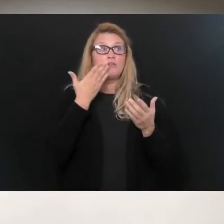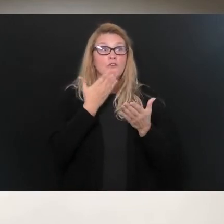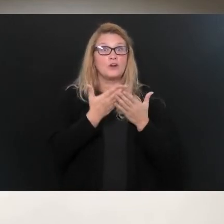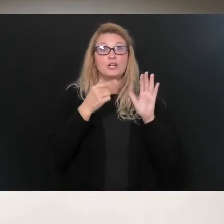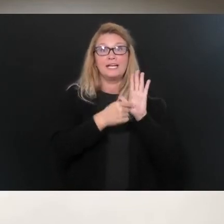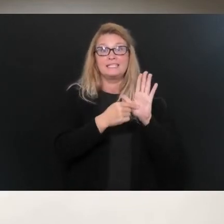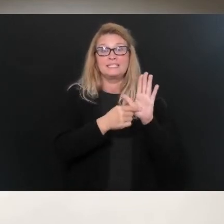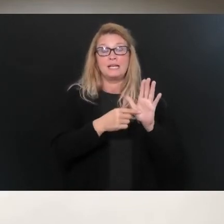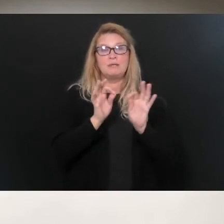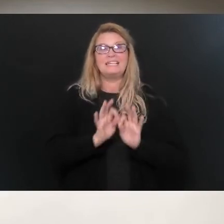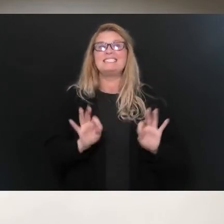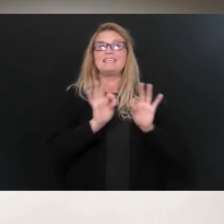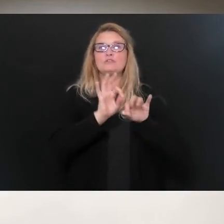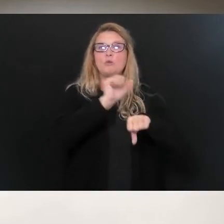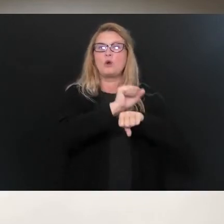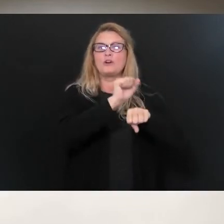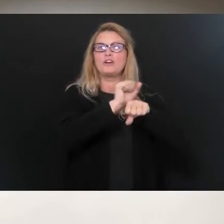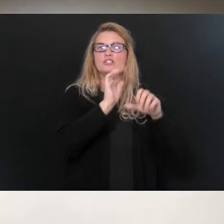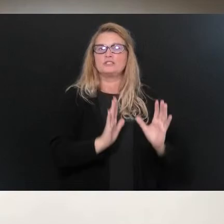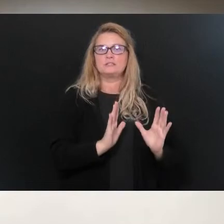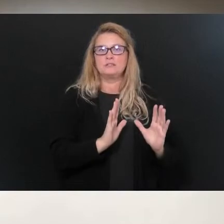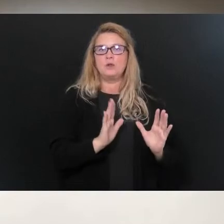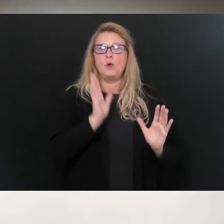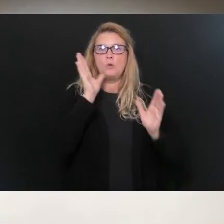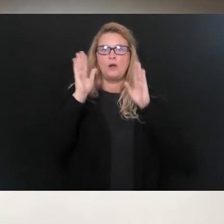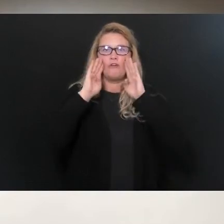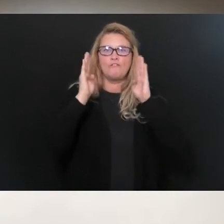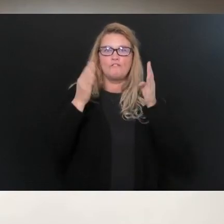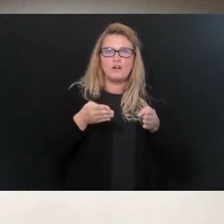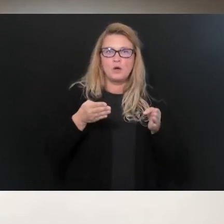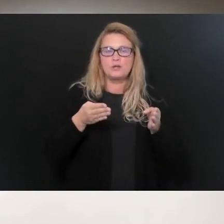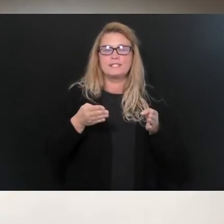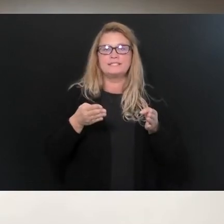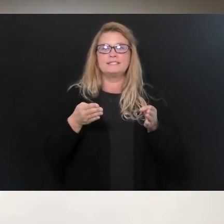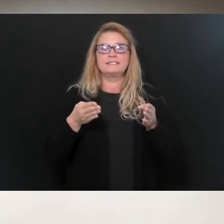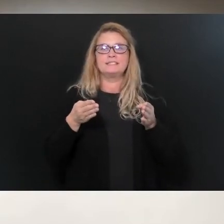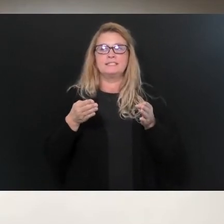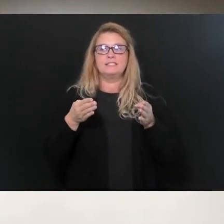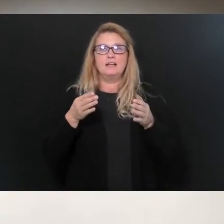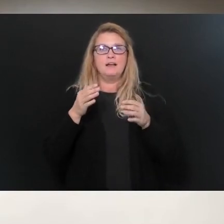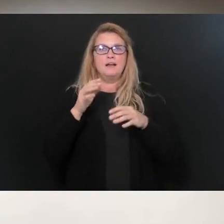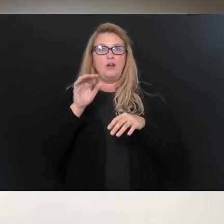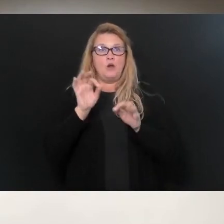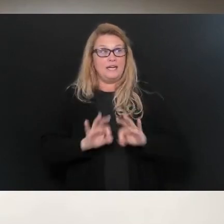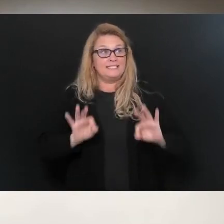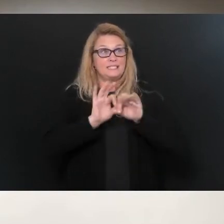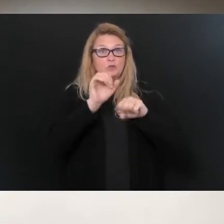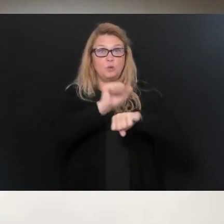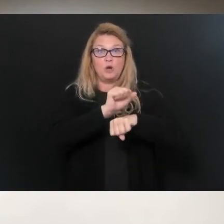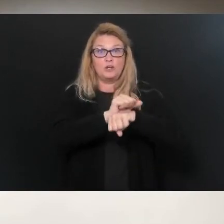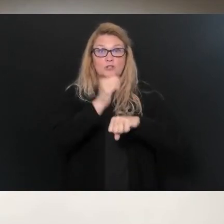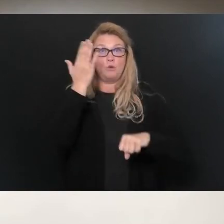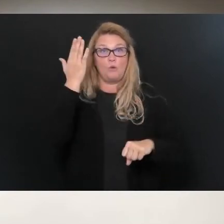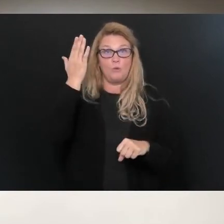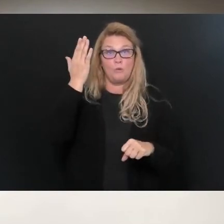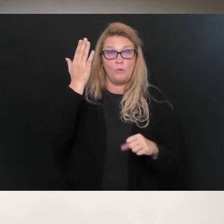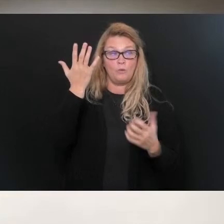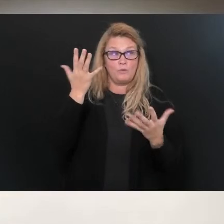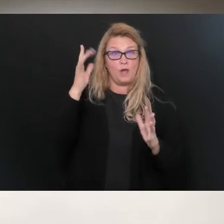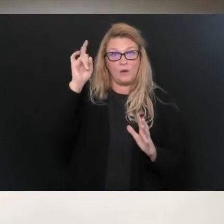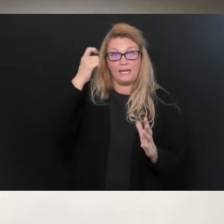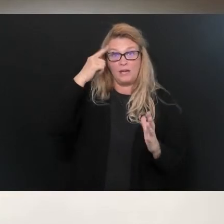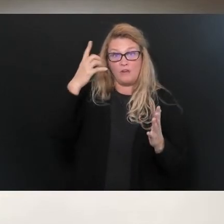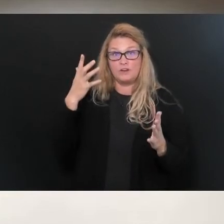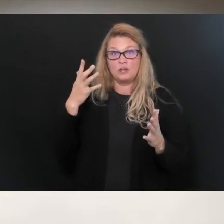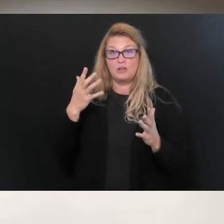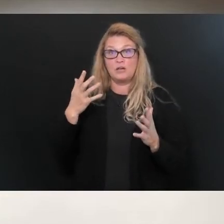our essential workers, we'll focus on those higher age essential workers, because we know from what the governor and